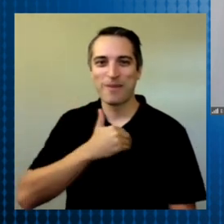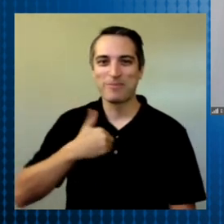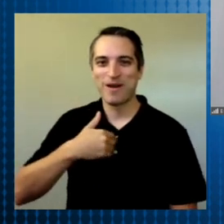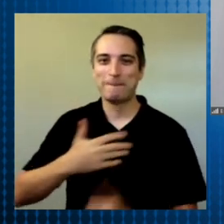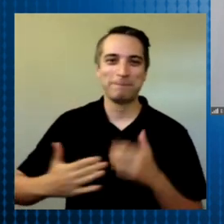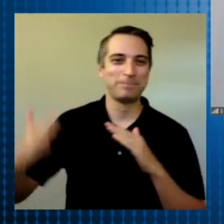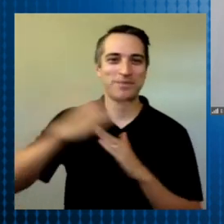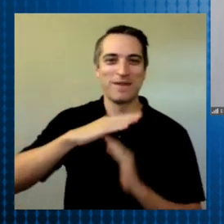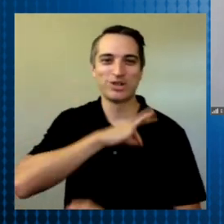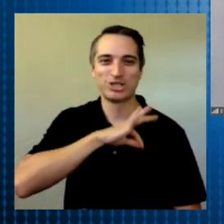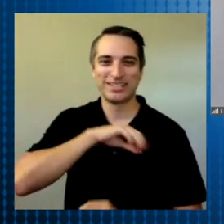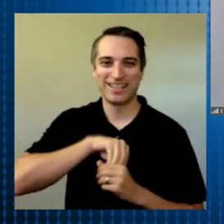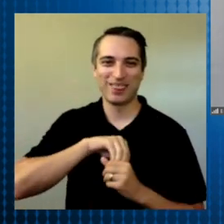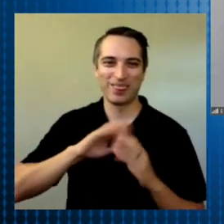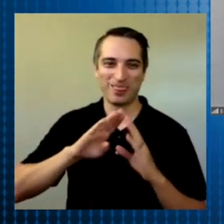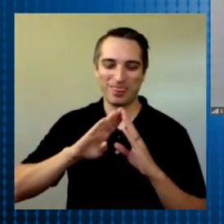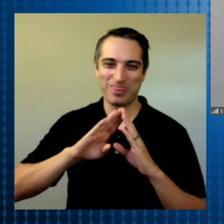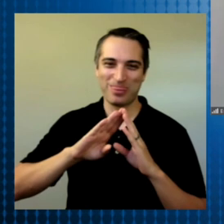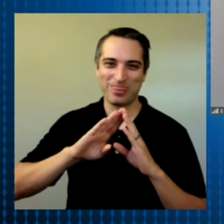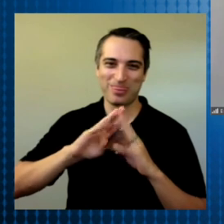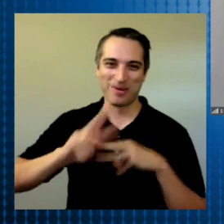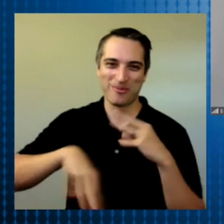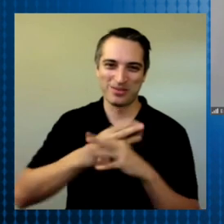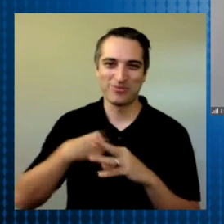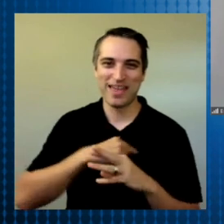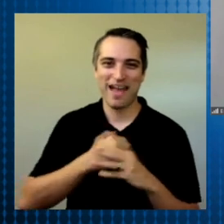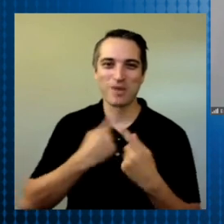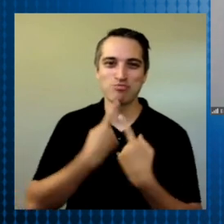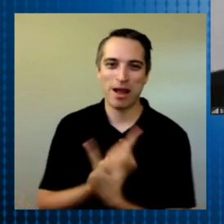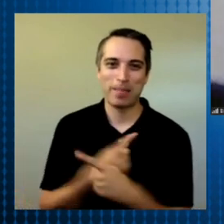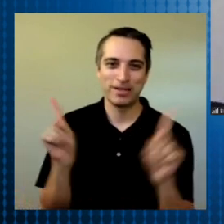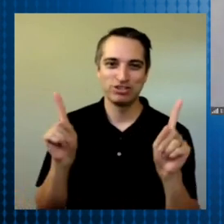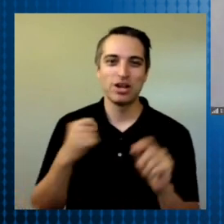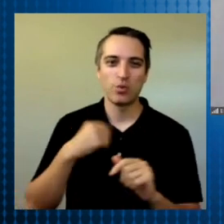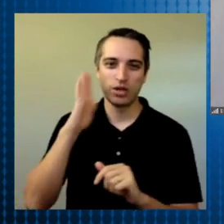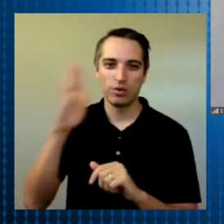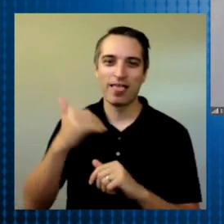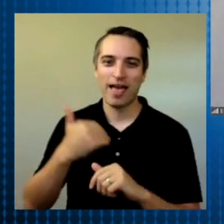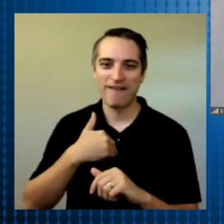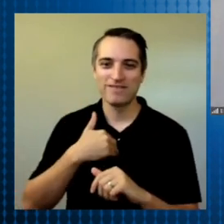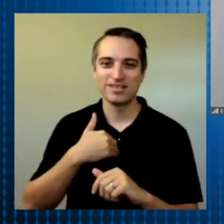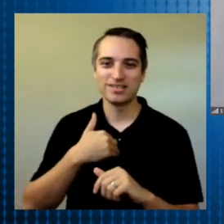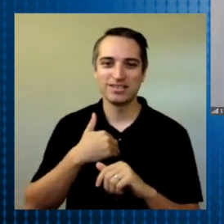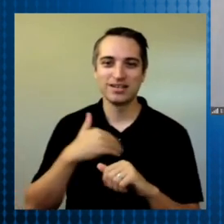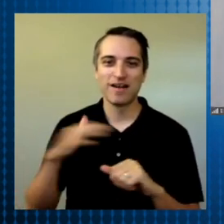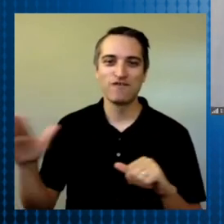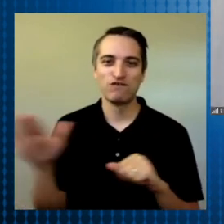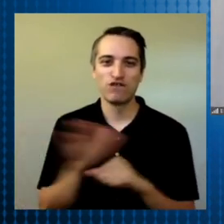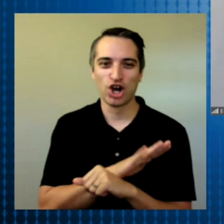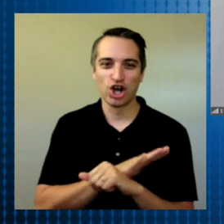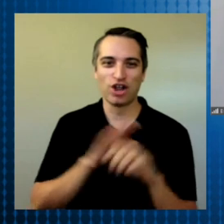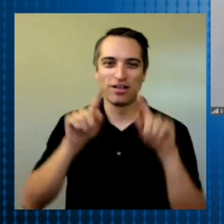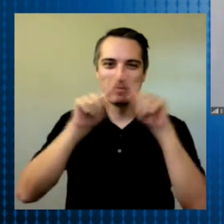get started with the proclamation we have here, and we'll make sure to get get a copy sent, get the full plaque version sent